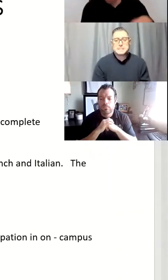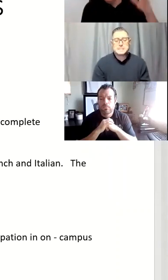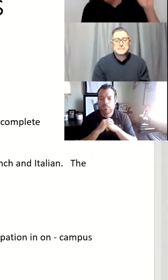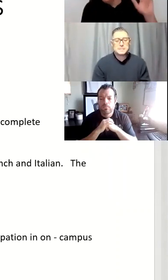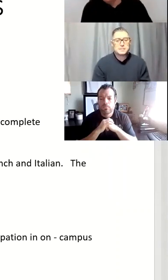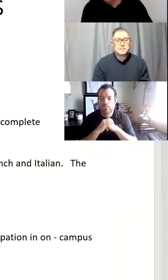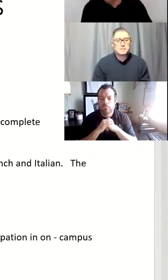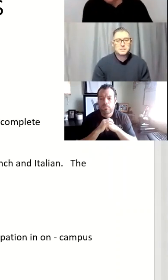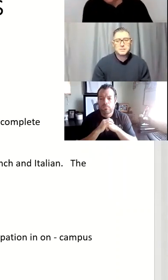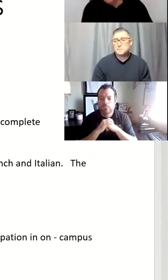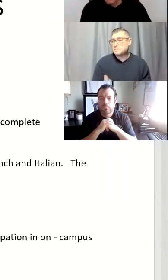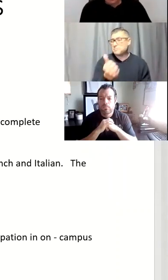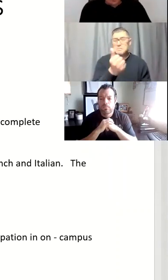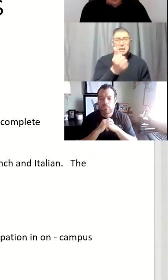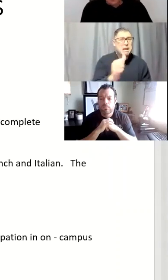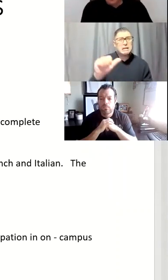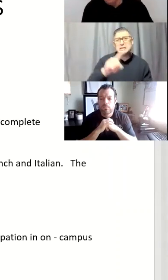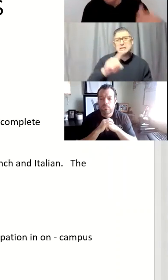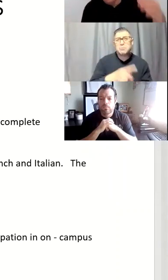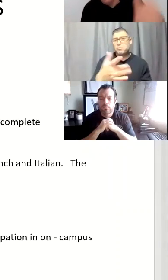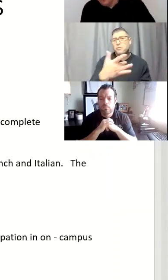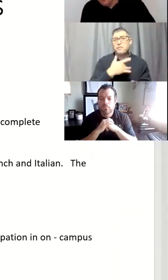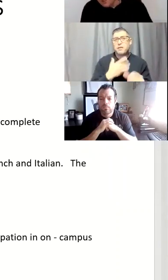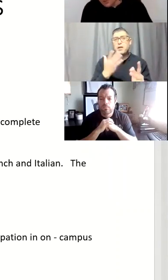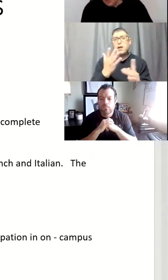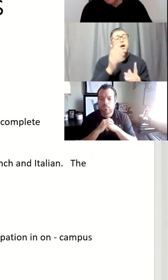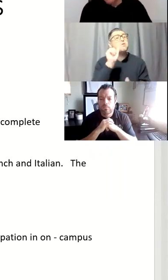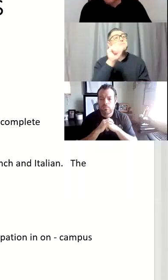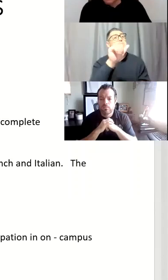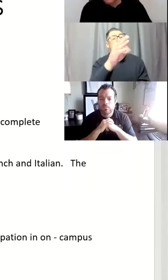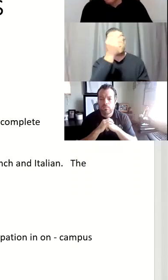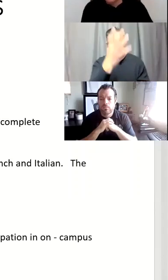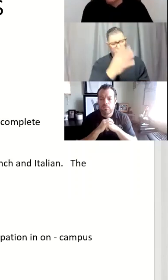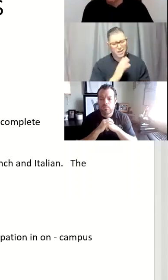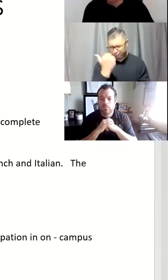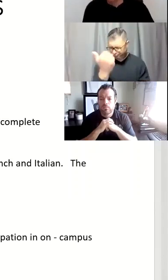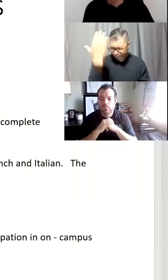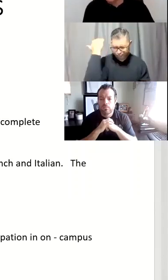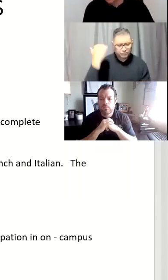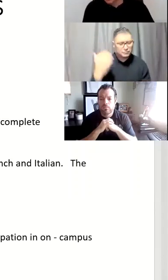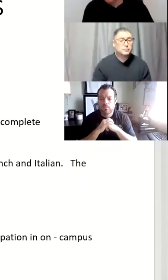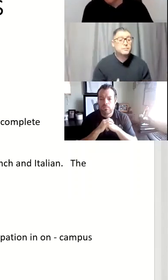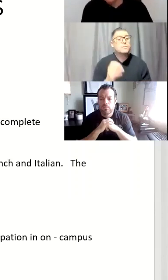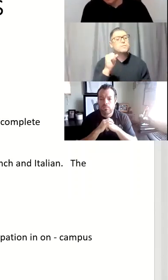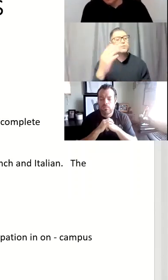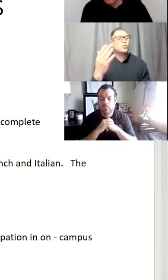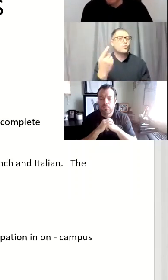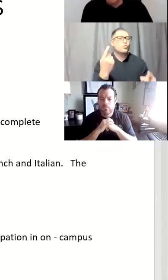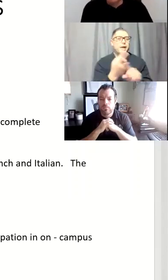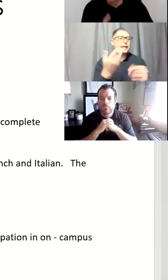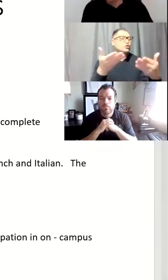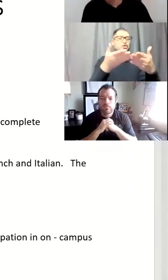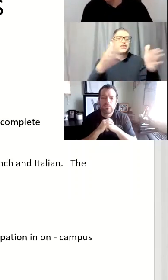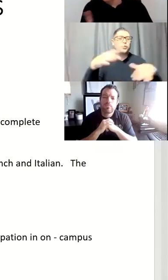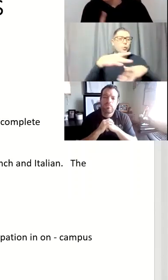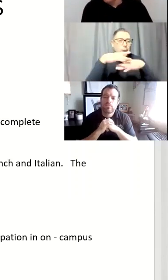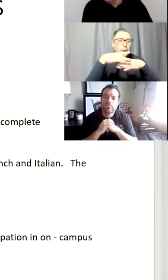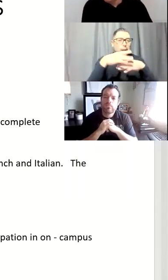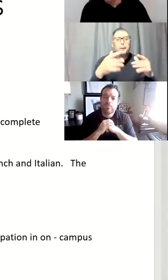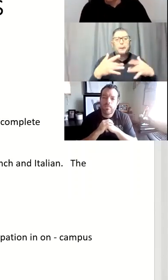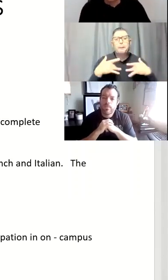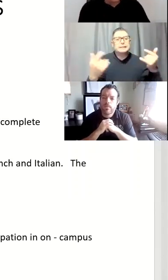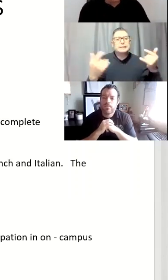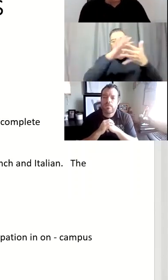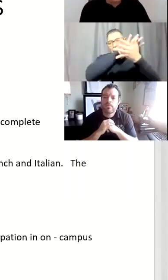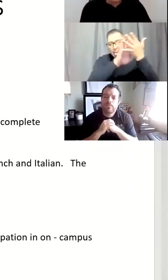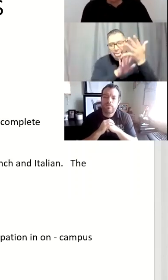input anything, please feel free to interrupt me. I just would like to get through the typical program highlights to give you that brief overview, but really,